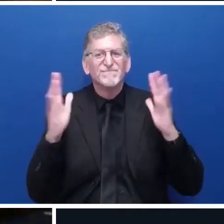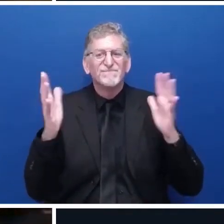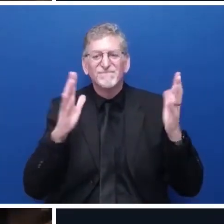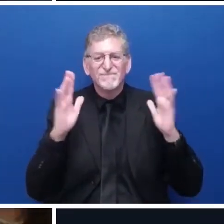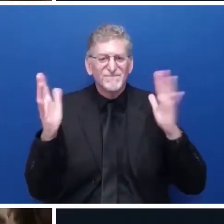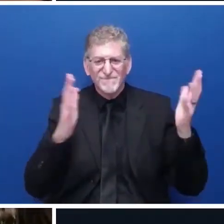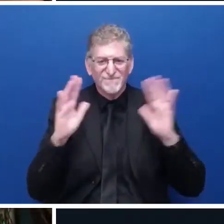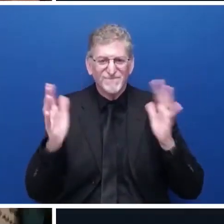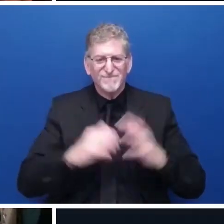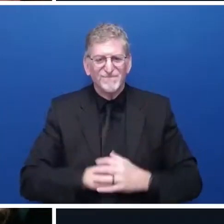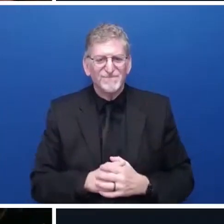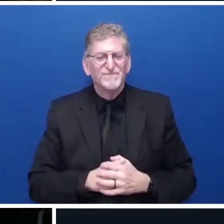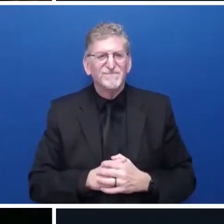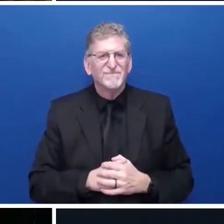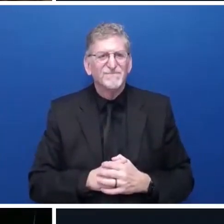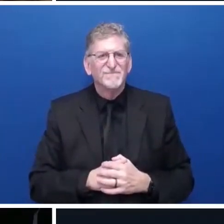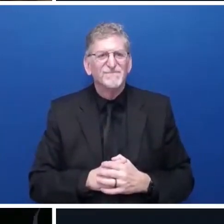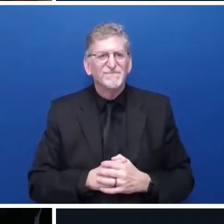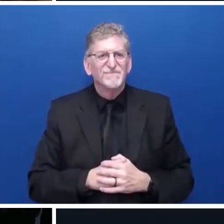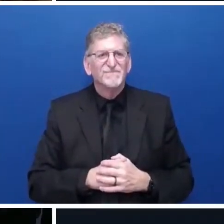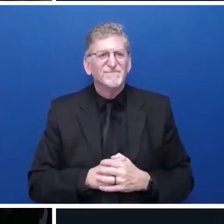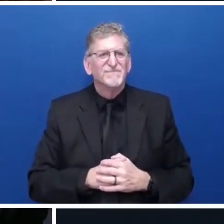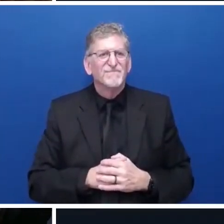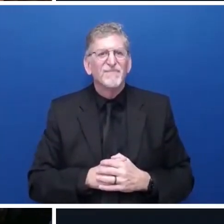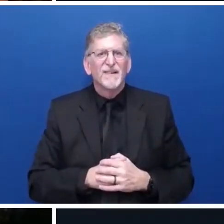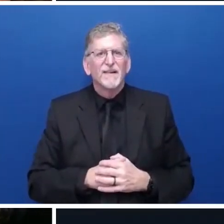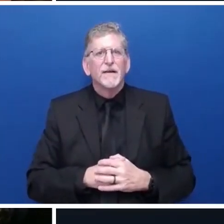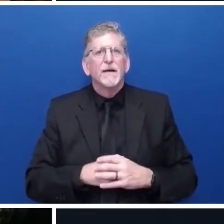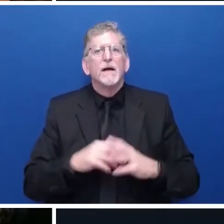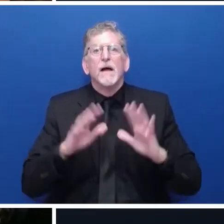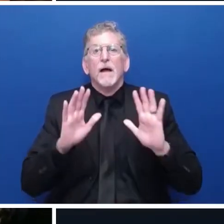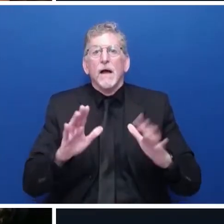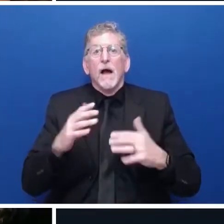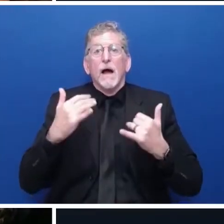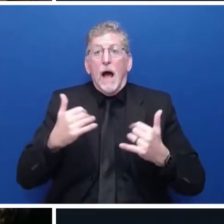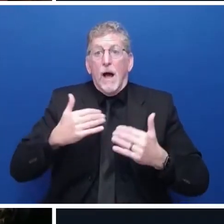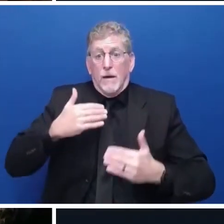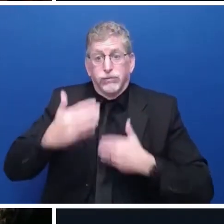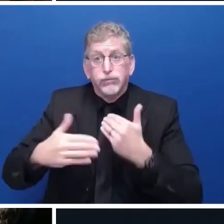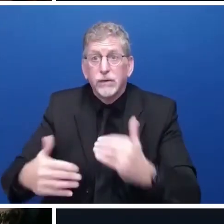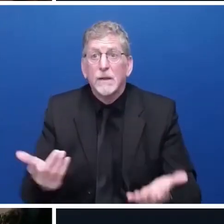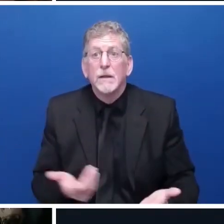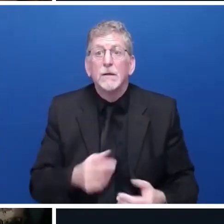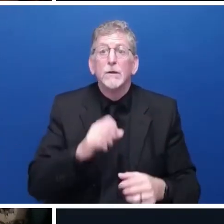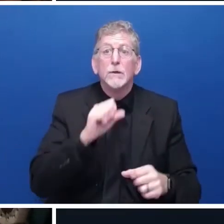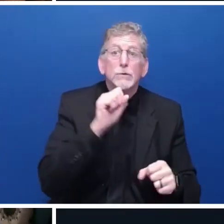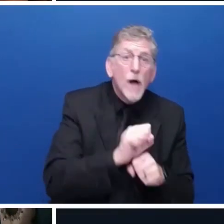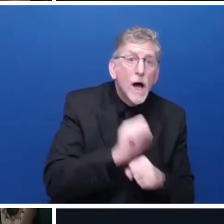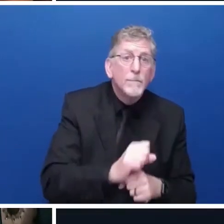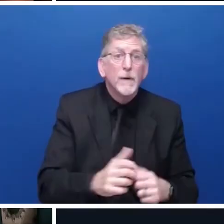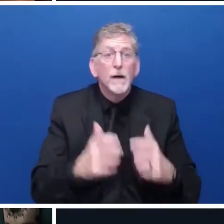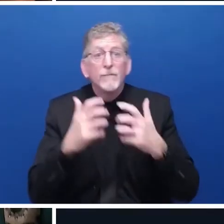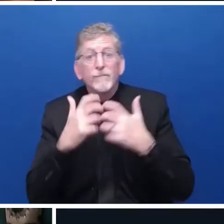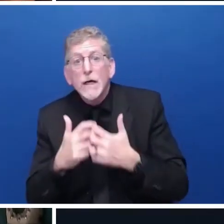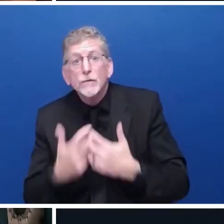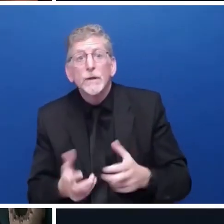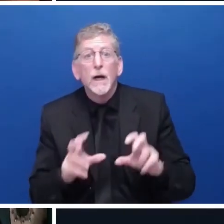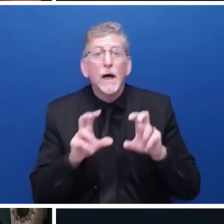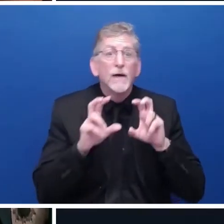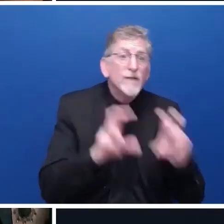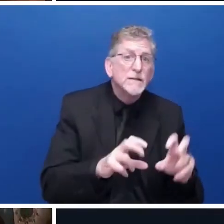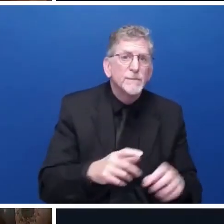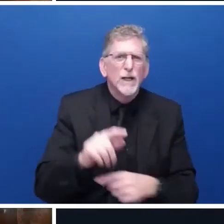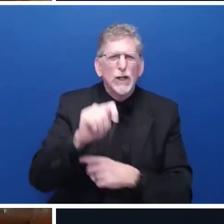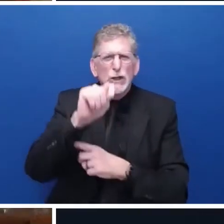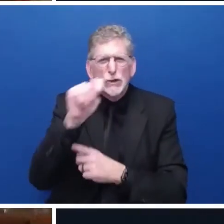Moving forward, factories, jobs, investment, and trillions of dollars will continue pouring into the United States of